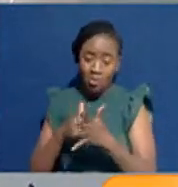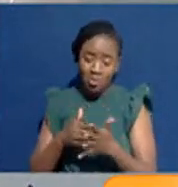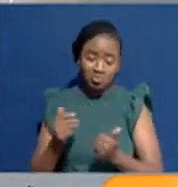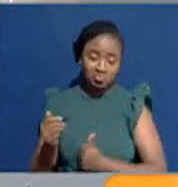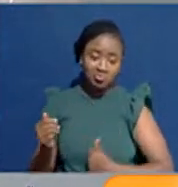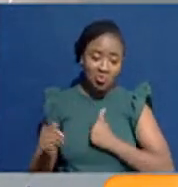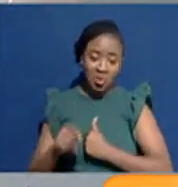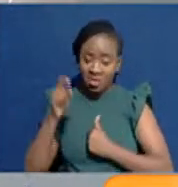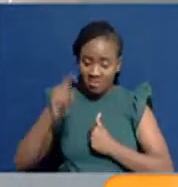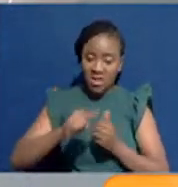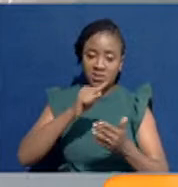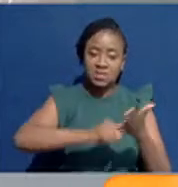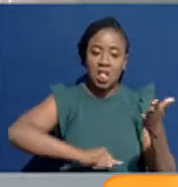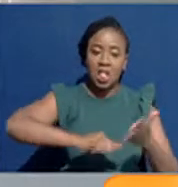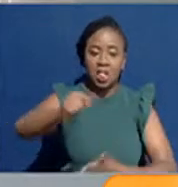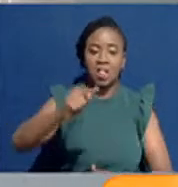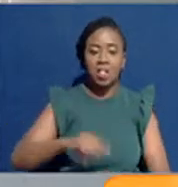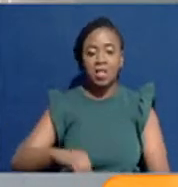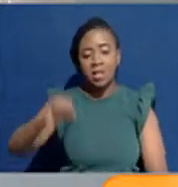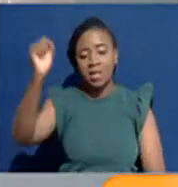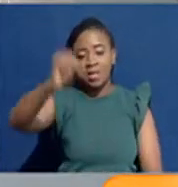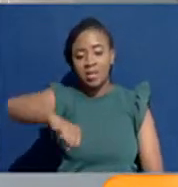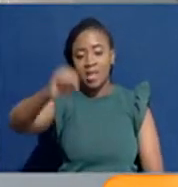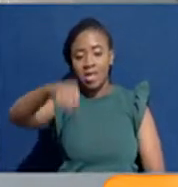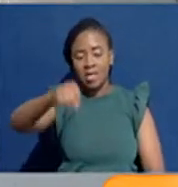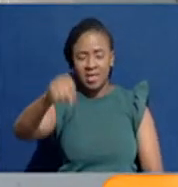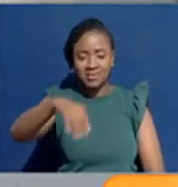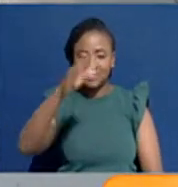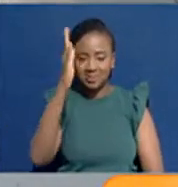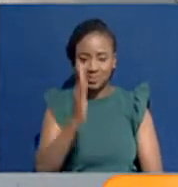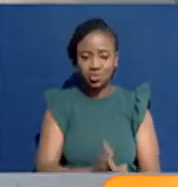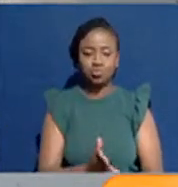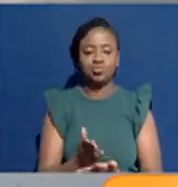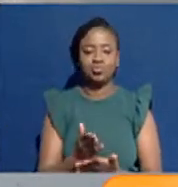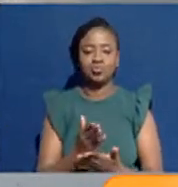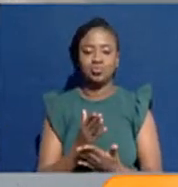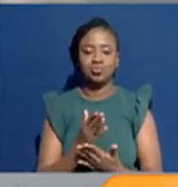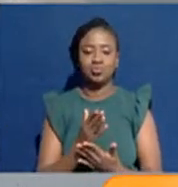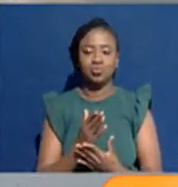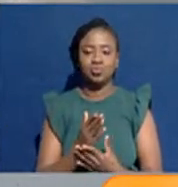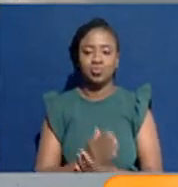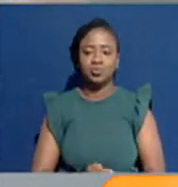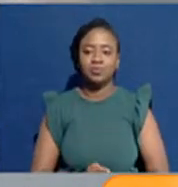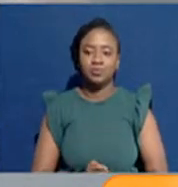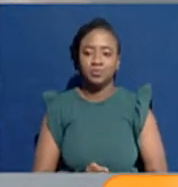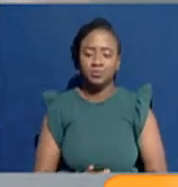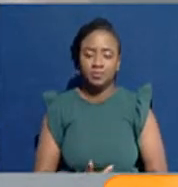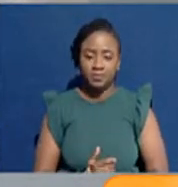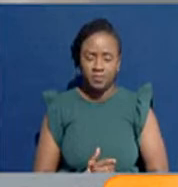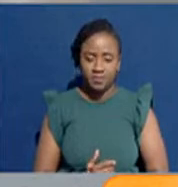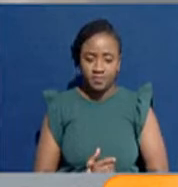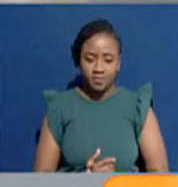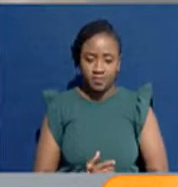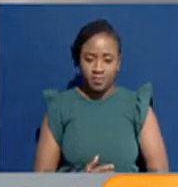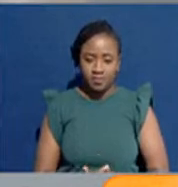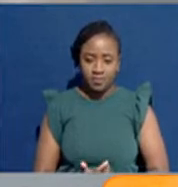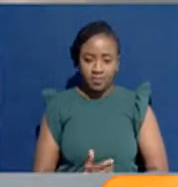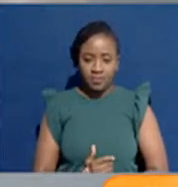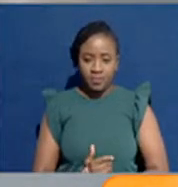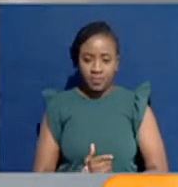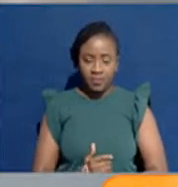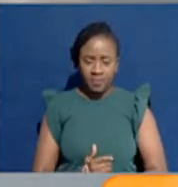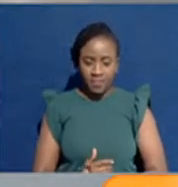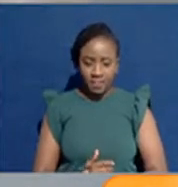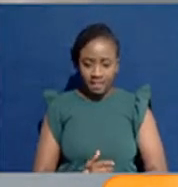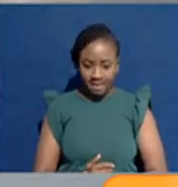That is true, I say, and I still repeat, that whatever I'm given, from the majority side, as the majority whip,